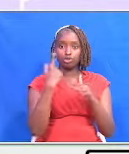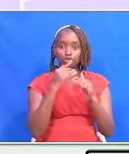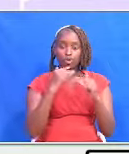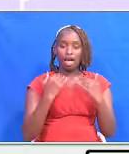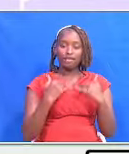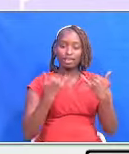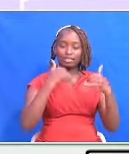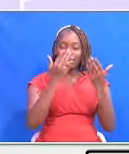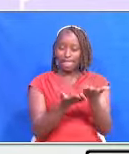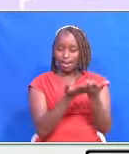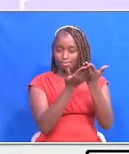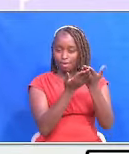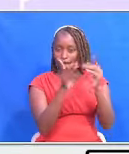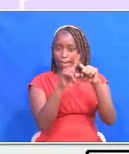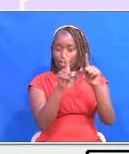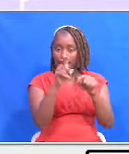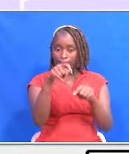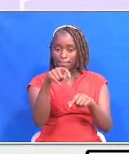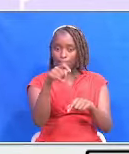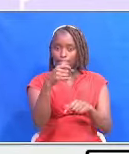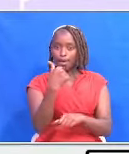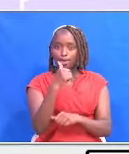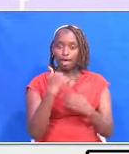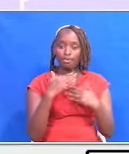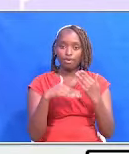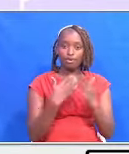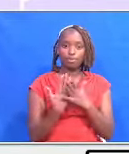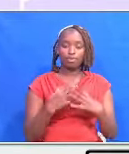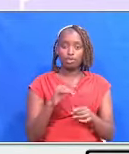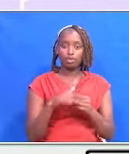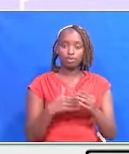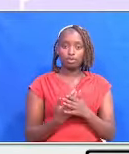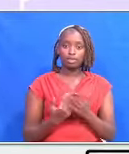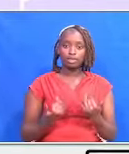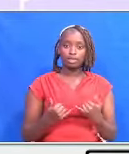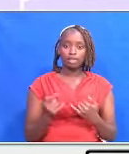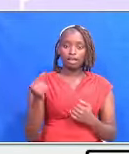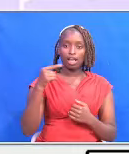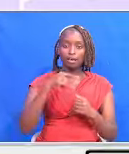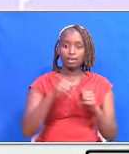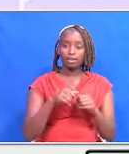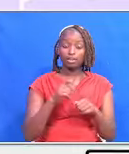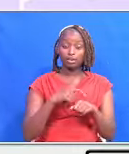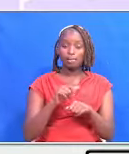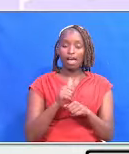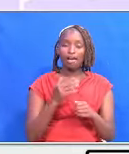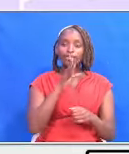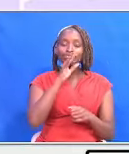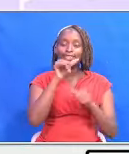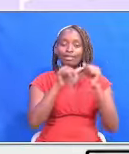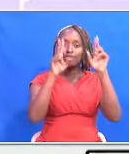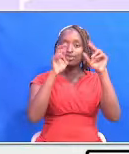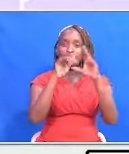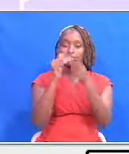still need the heads of MDAs, those are ministries, departments, and agencies, to actually come out. Sometimes you will be talking about an issue in a